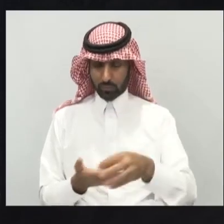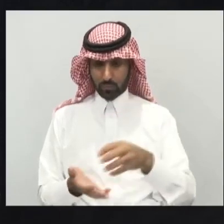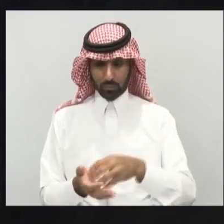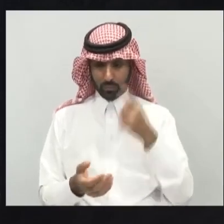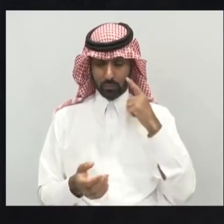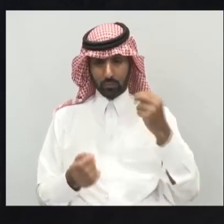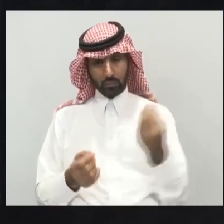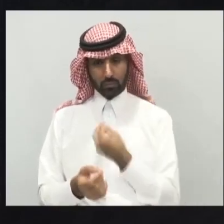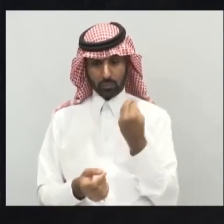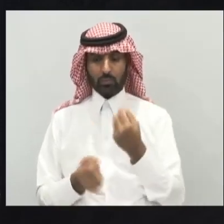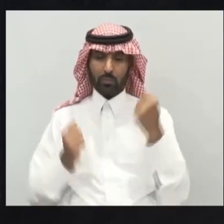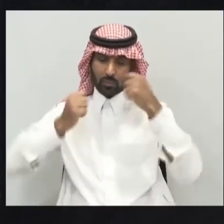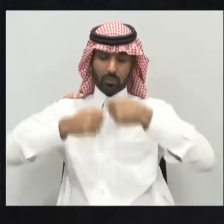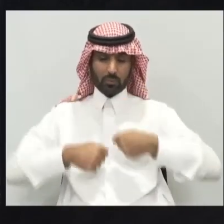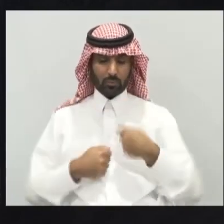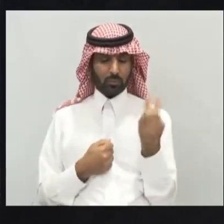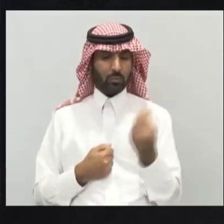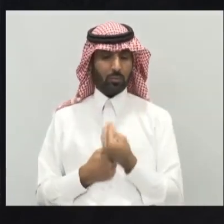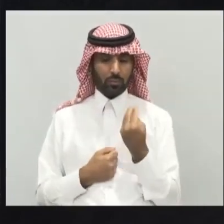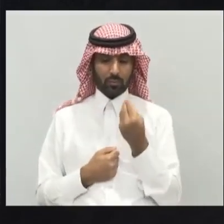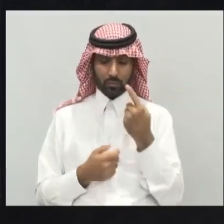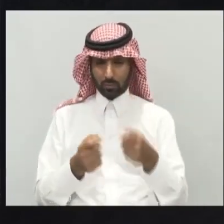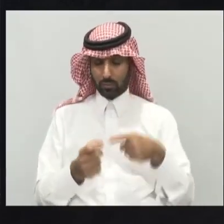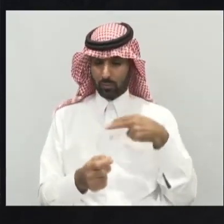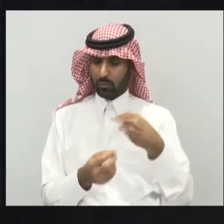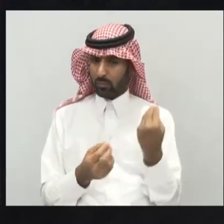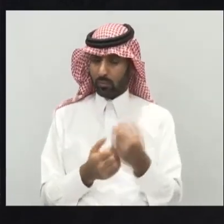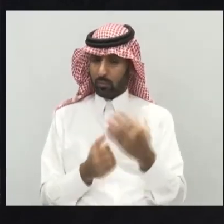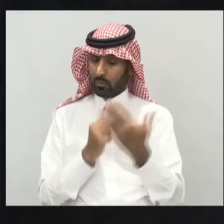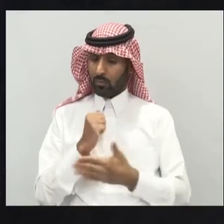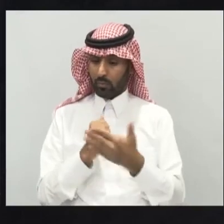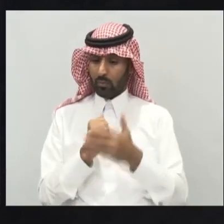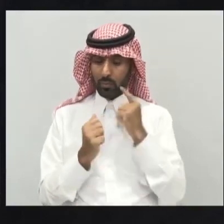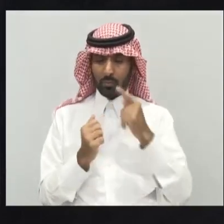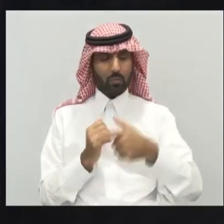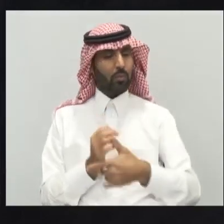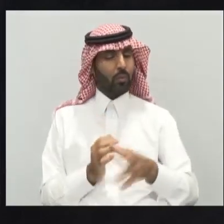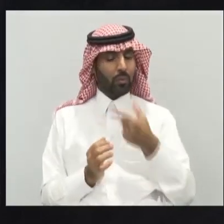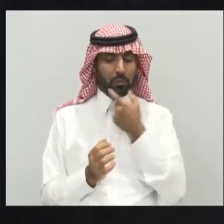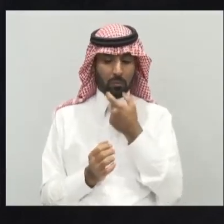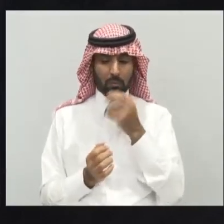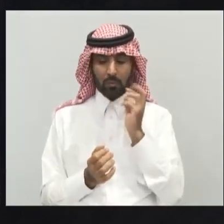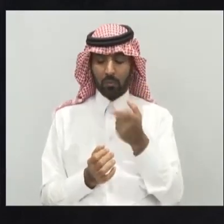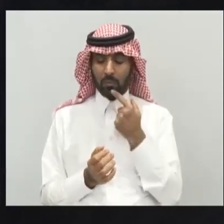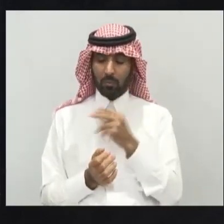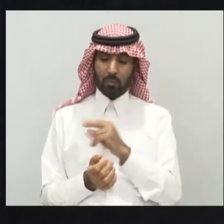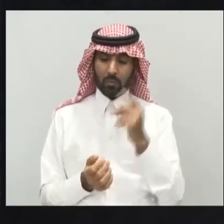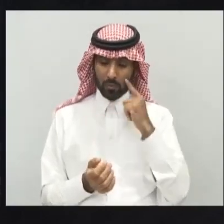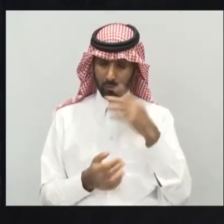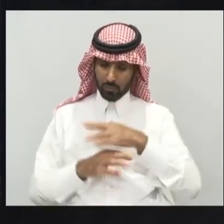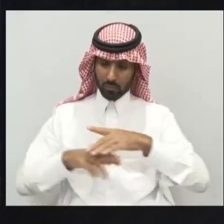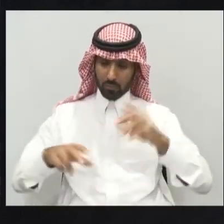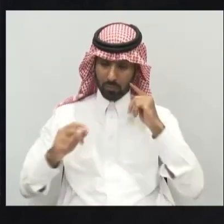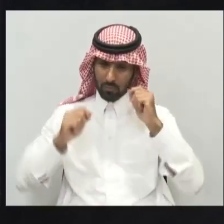hiking trips you can take around Riyadh, in Abha, and also in Rabigh. There are